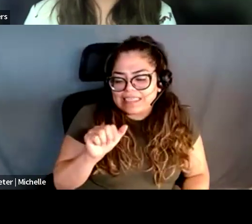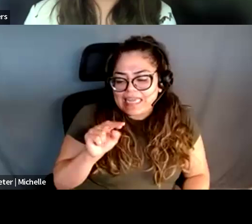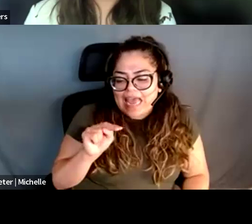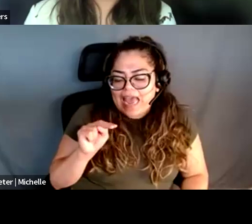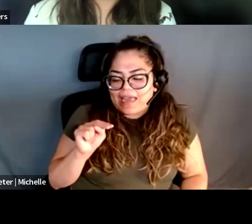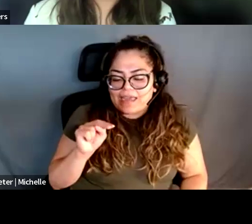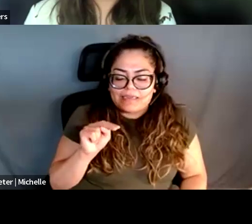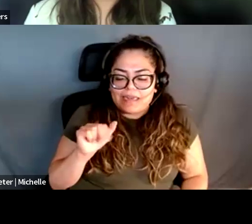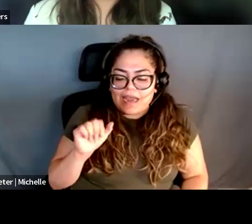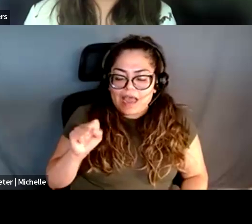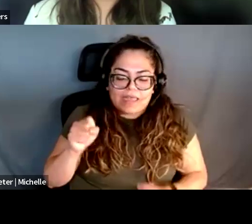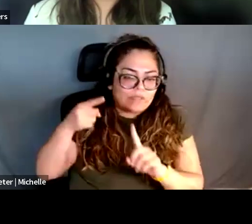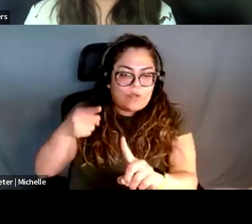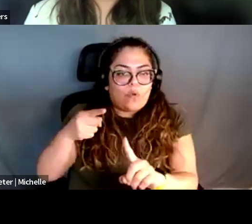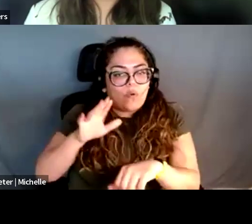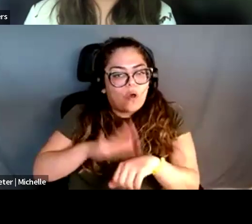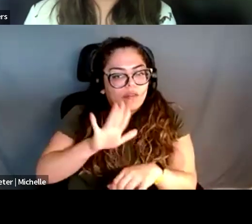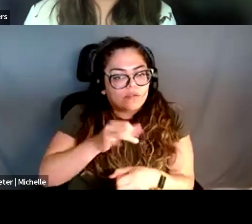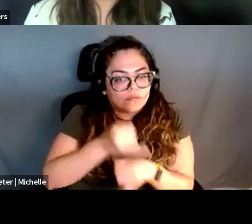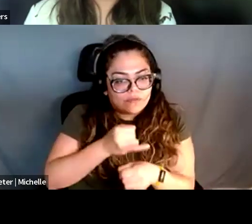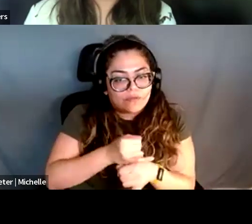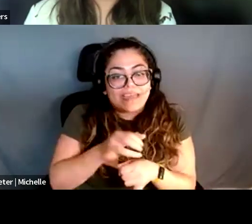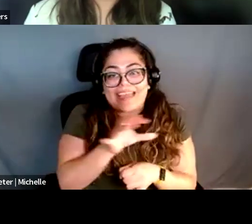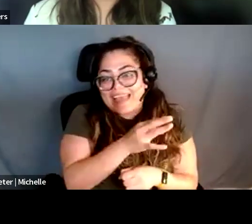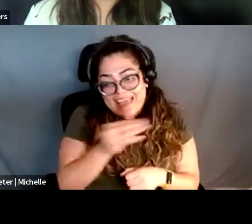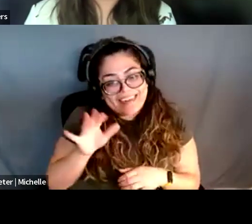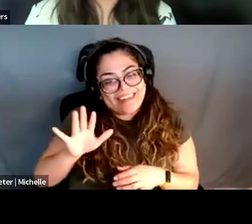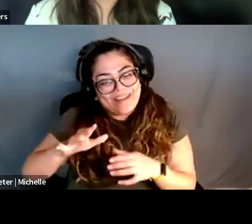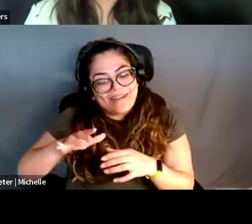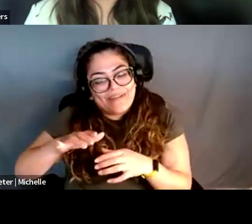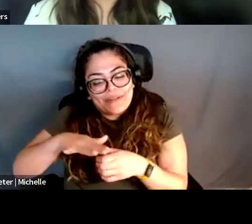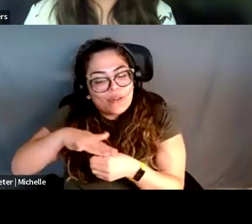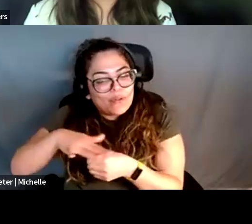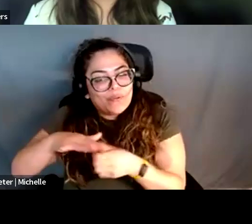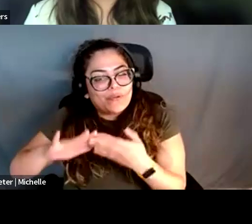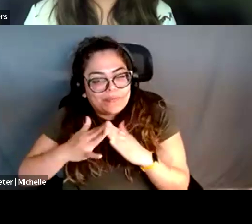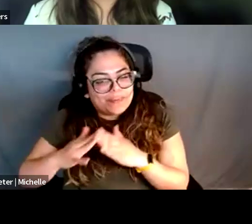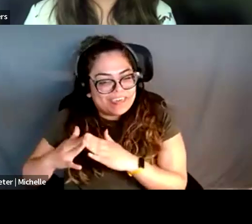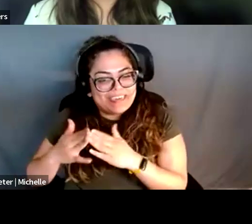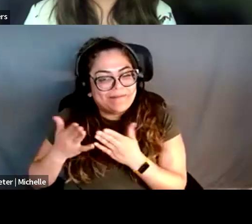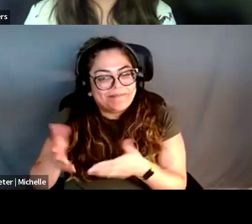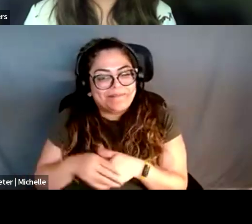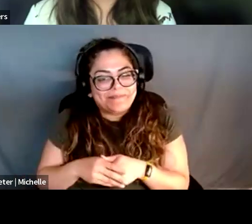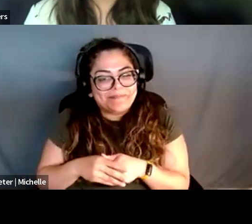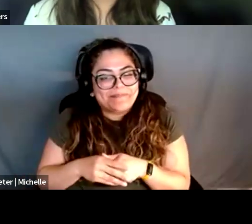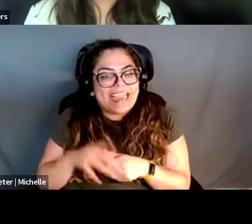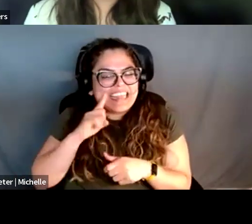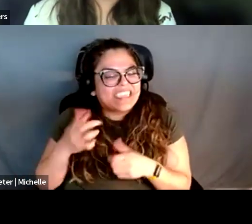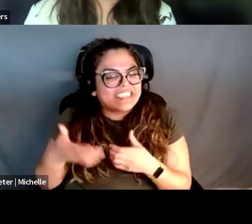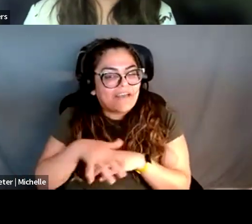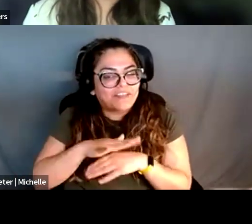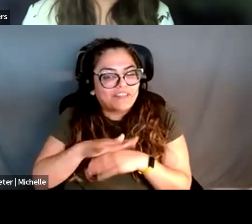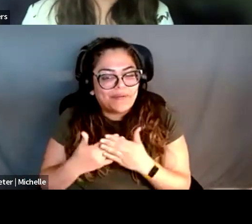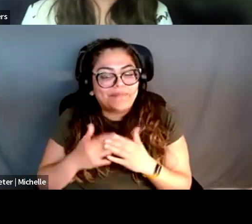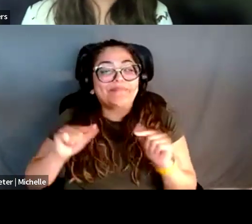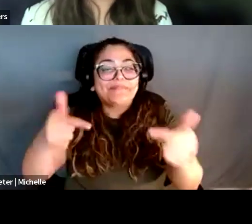again with the local community as far as they are willing to go. And so hopefully I think that covers it.